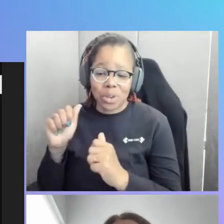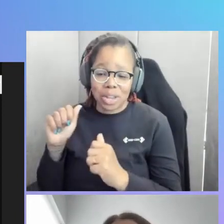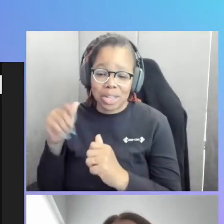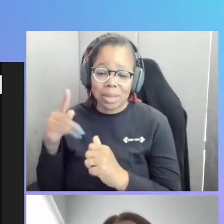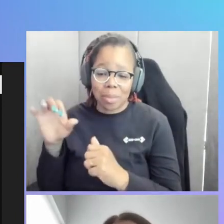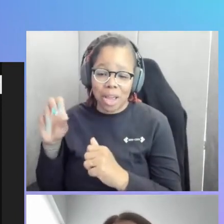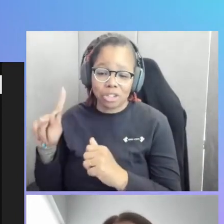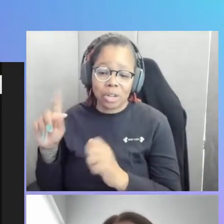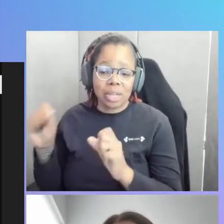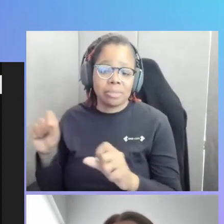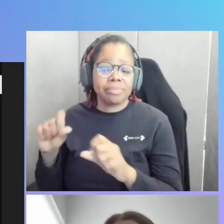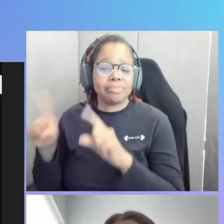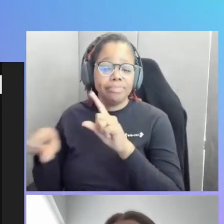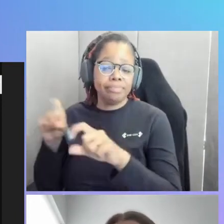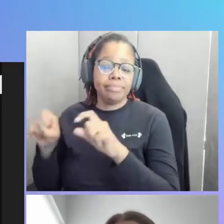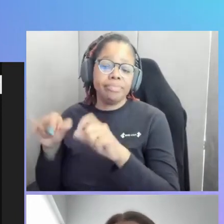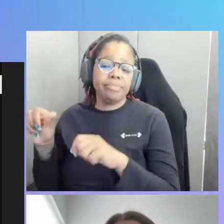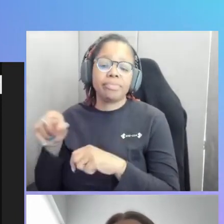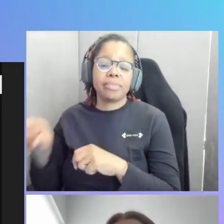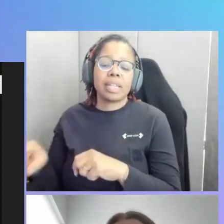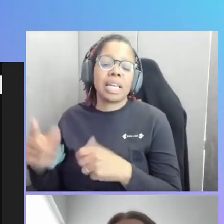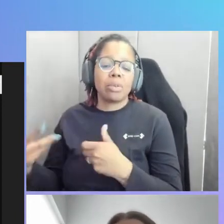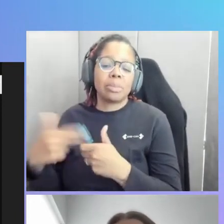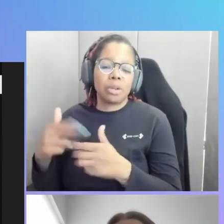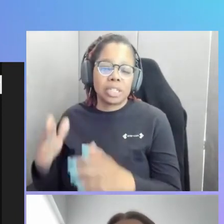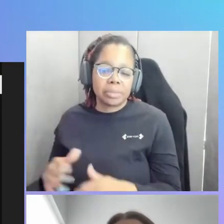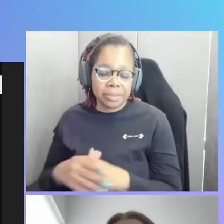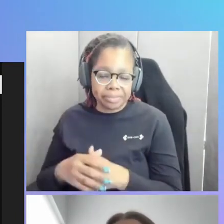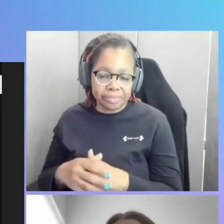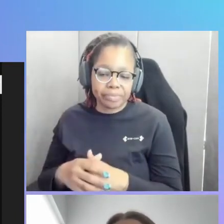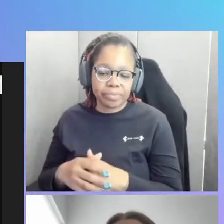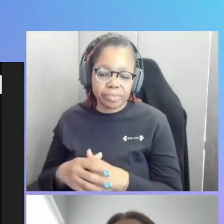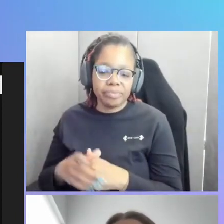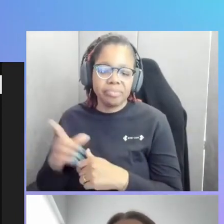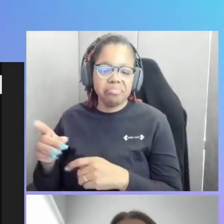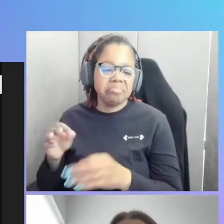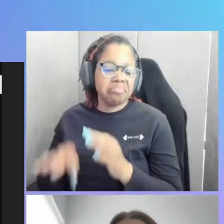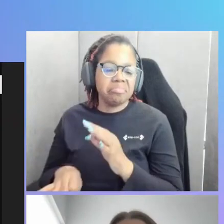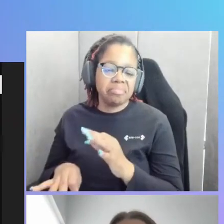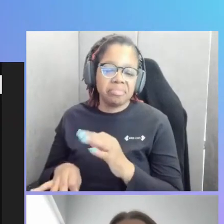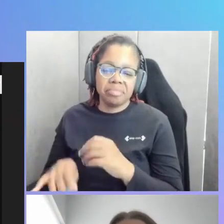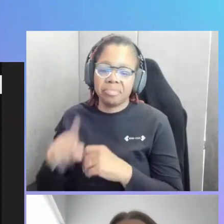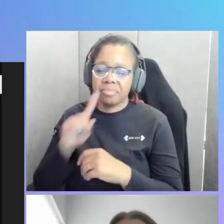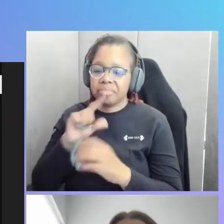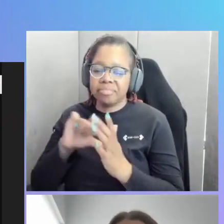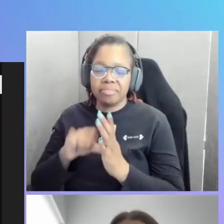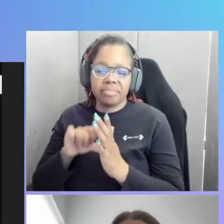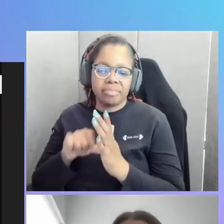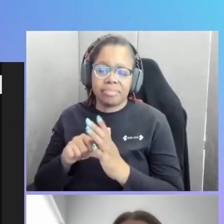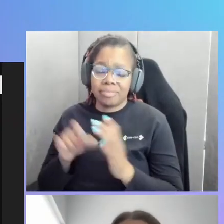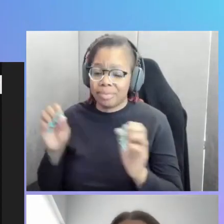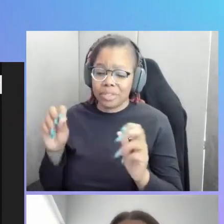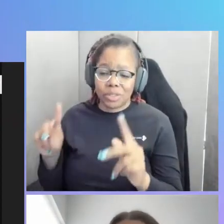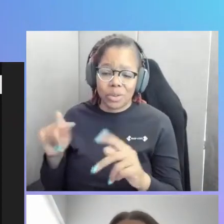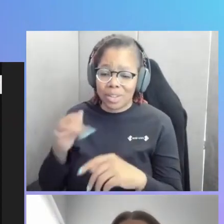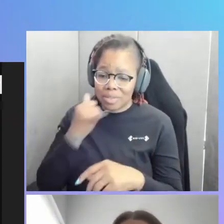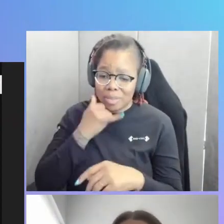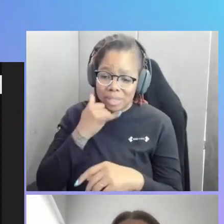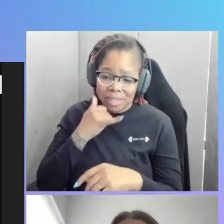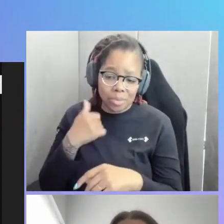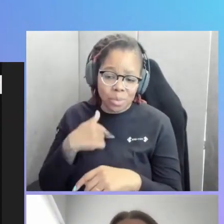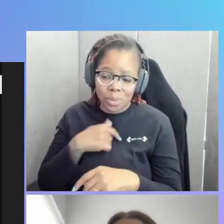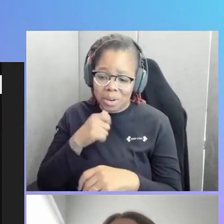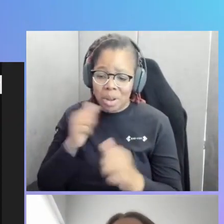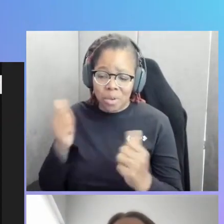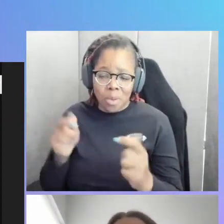got to ask him questions as if he were a participant, and he just really reiterated that it's okay to mess up and we're not all